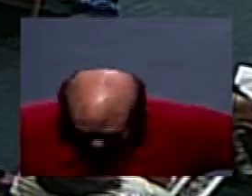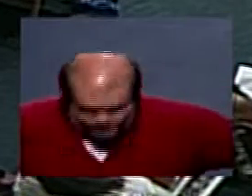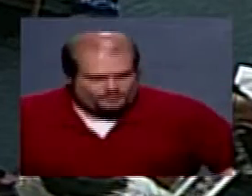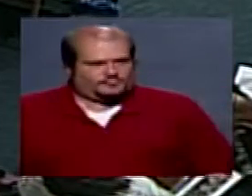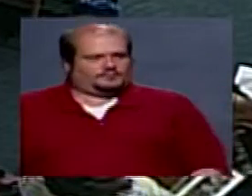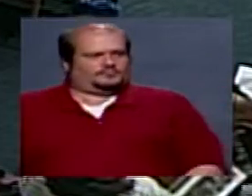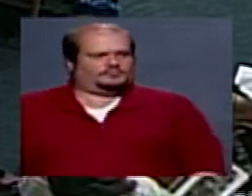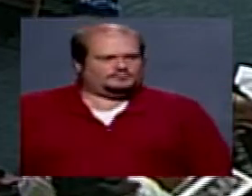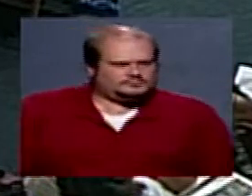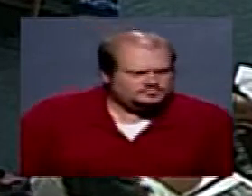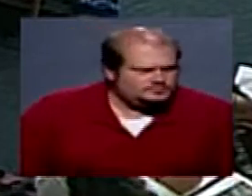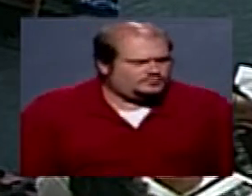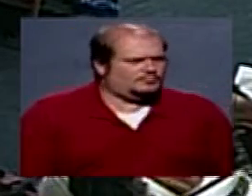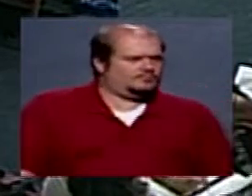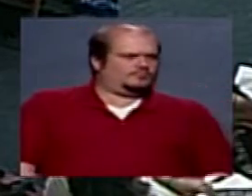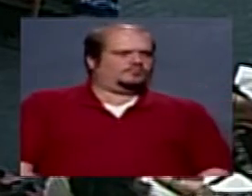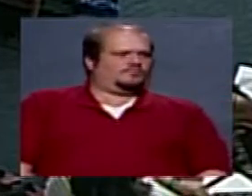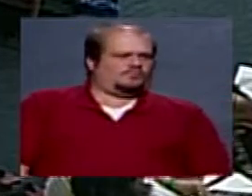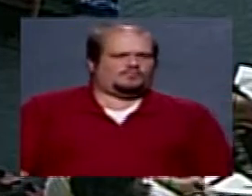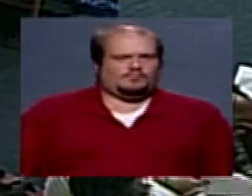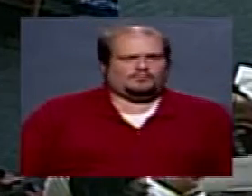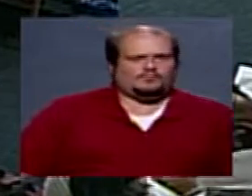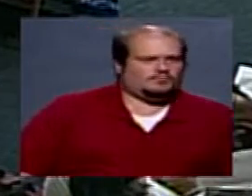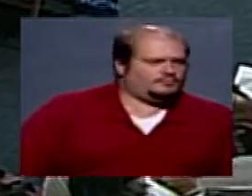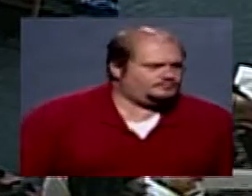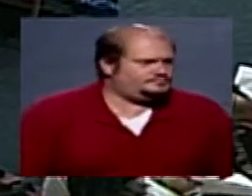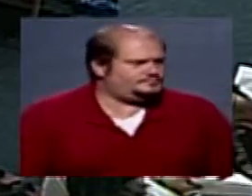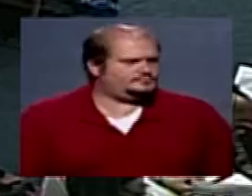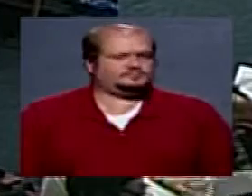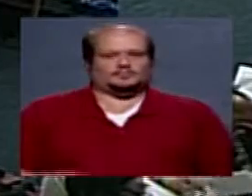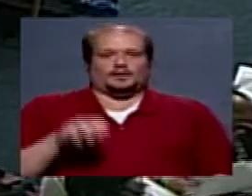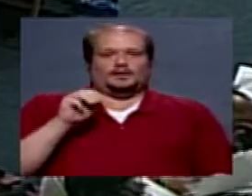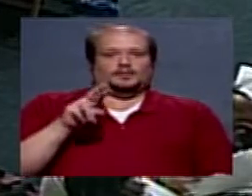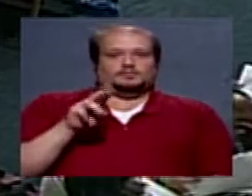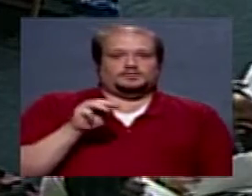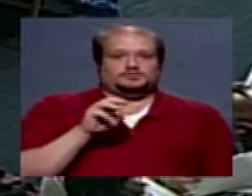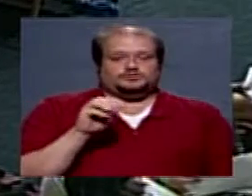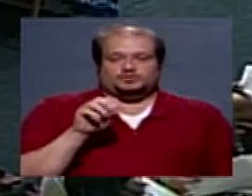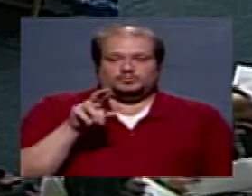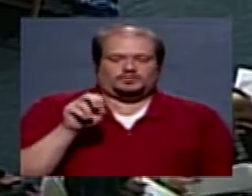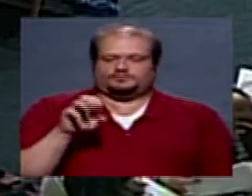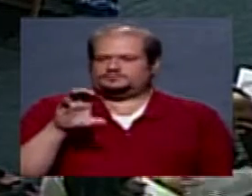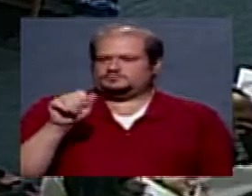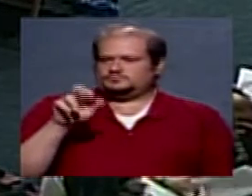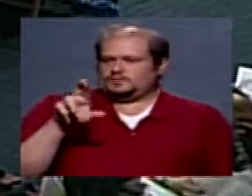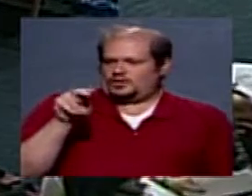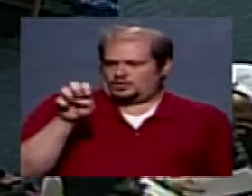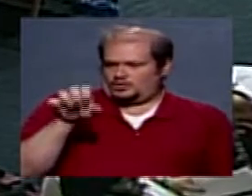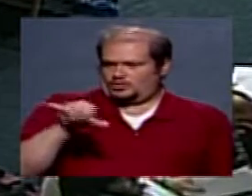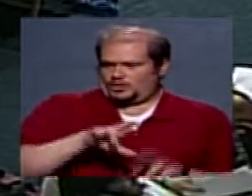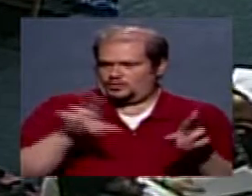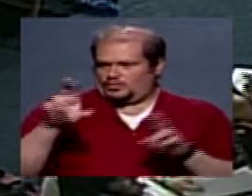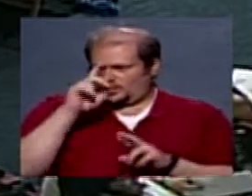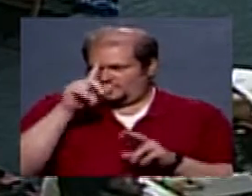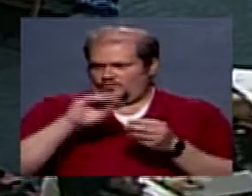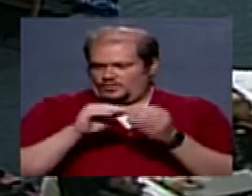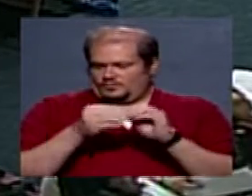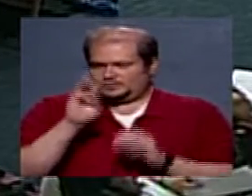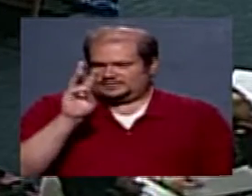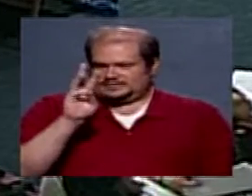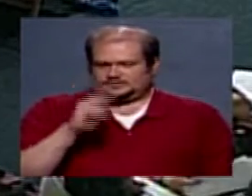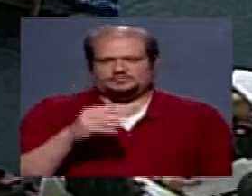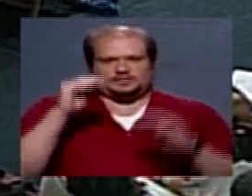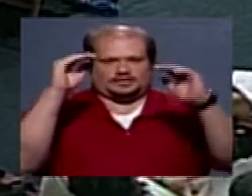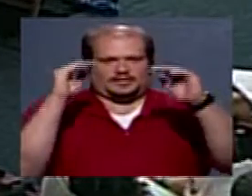Yep, number 6. Okay, Mr. Moore, or Mr. Carney, we are ready for number 6.